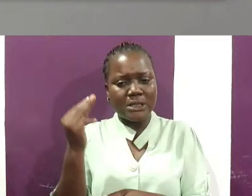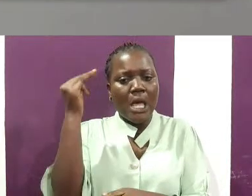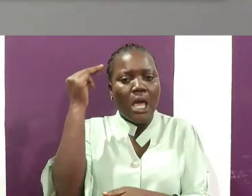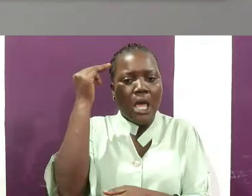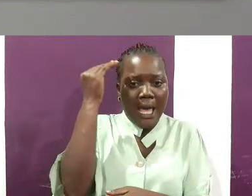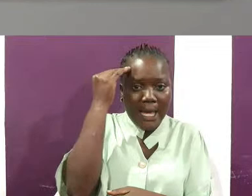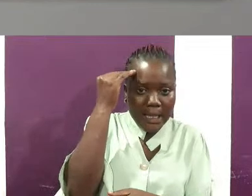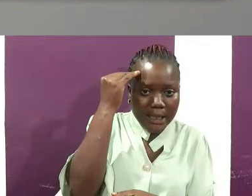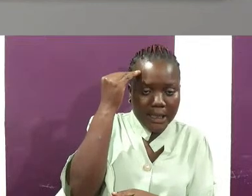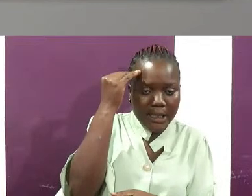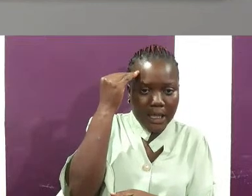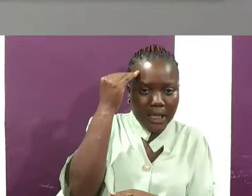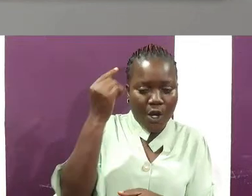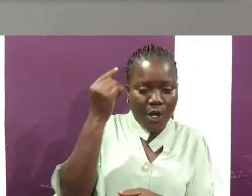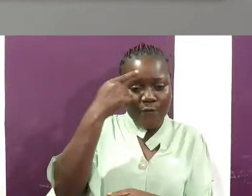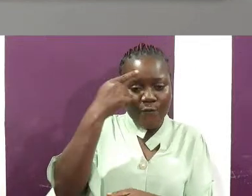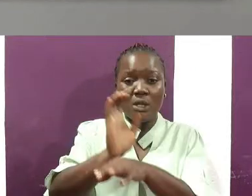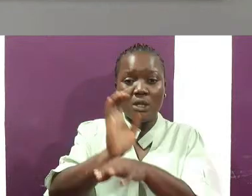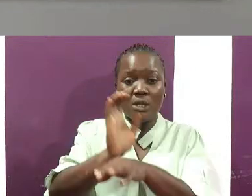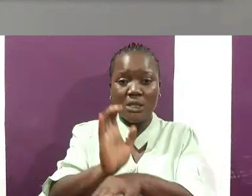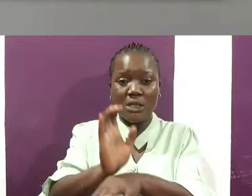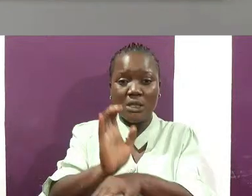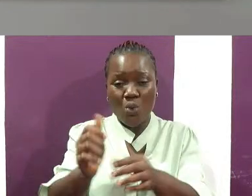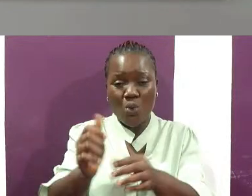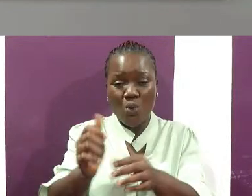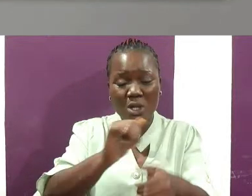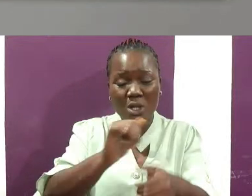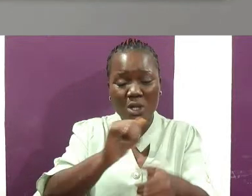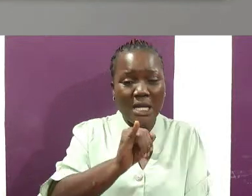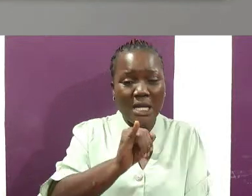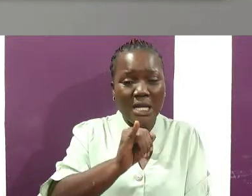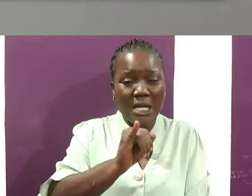Which is his body.